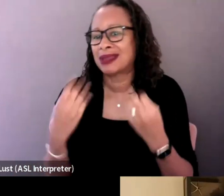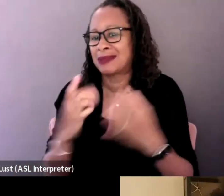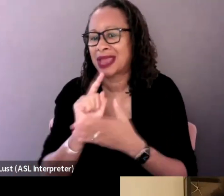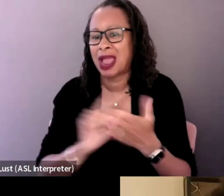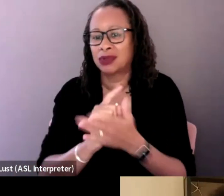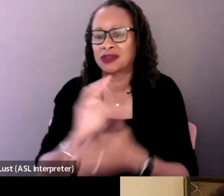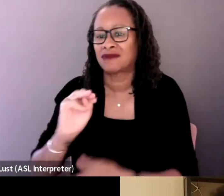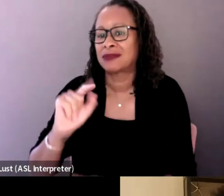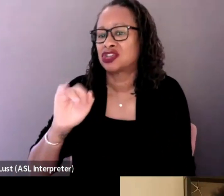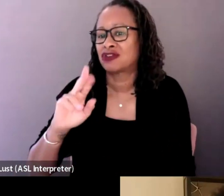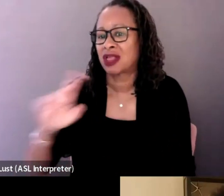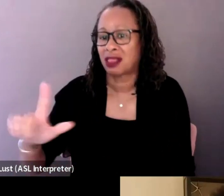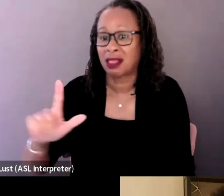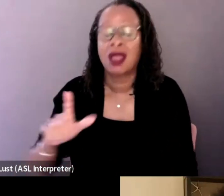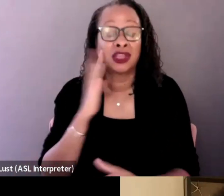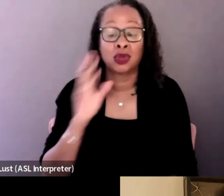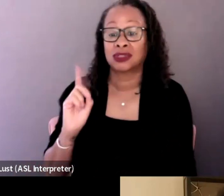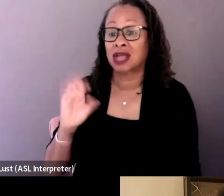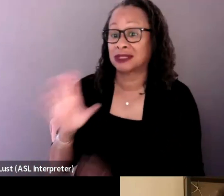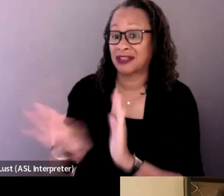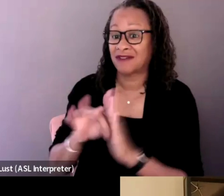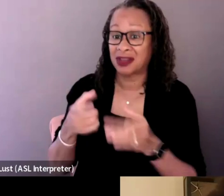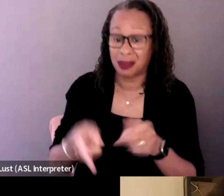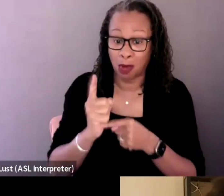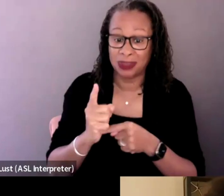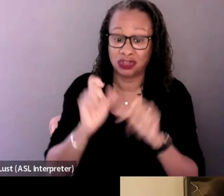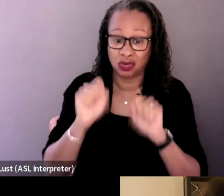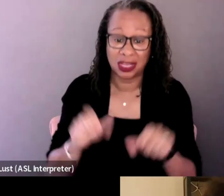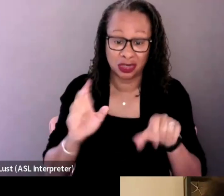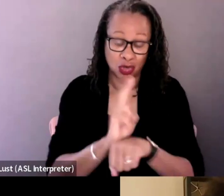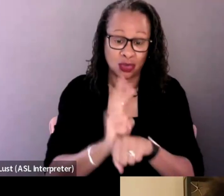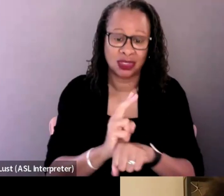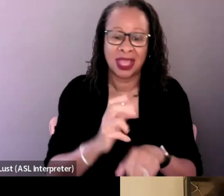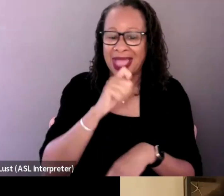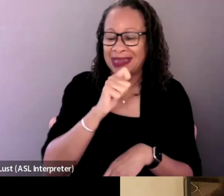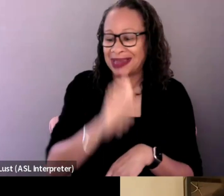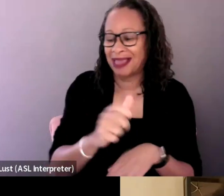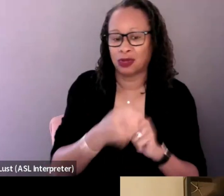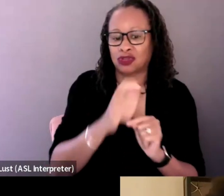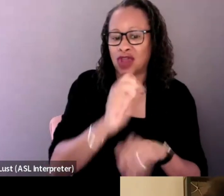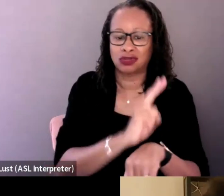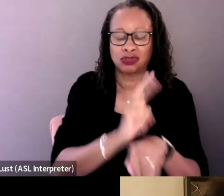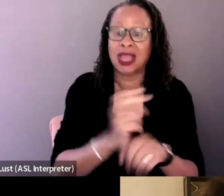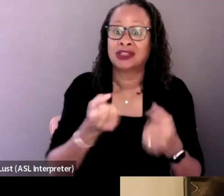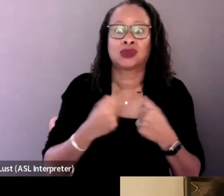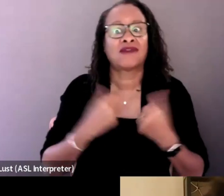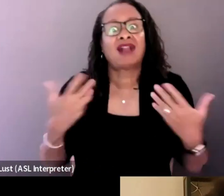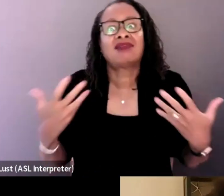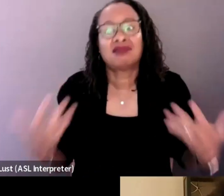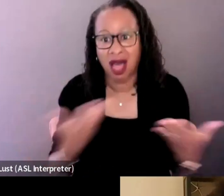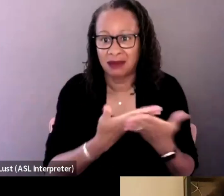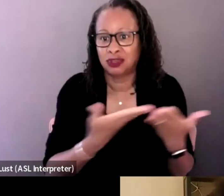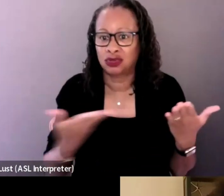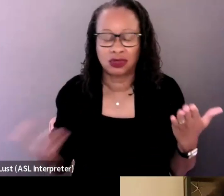about finding the moments that you could actually use and not the moments that are not usable. So there were a lot of material in our footage that we knew from